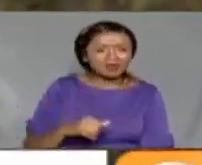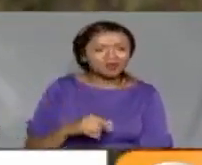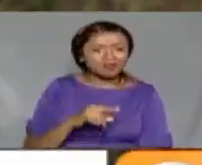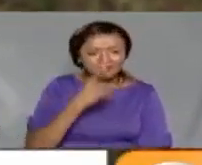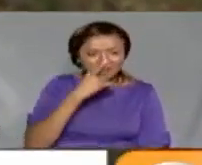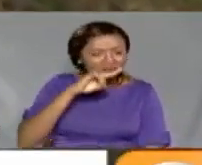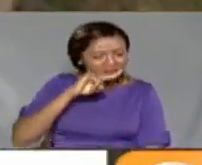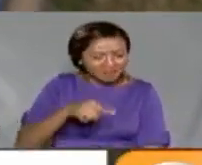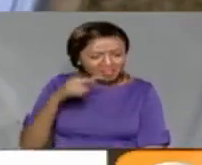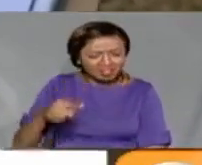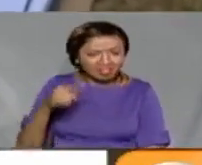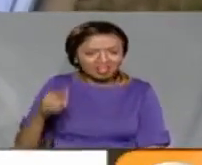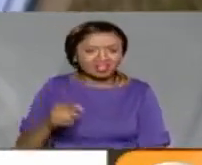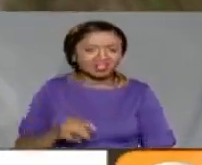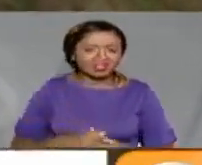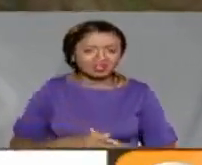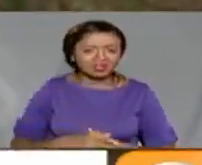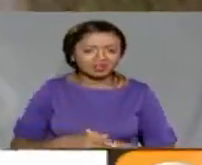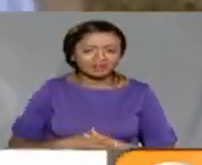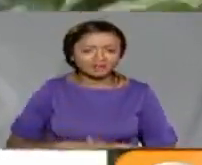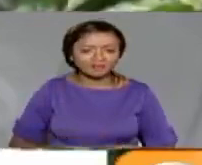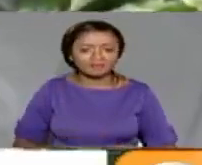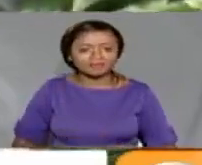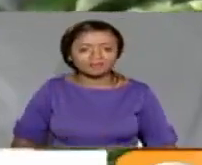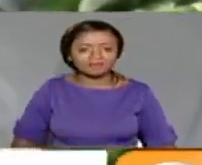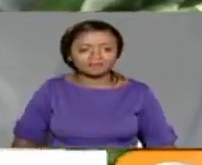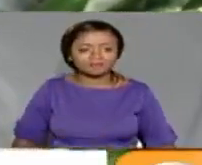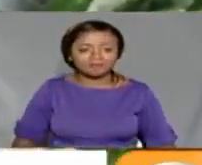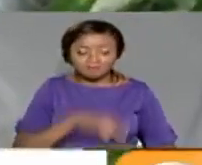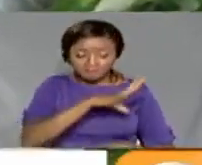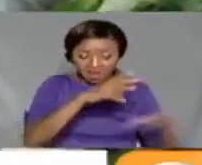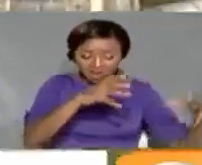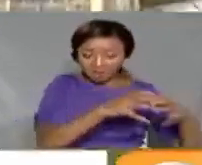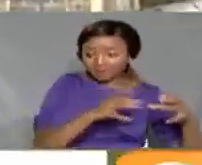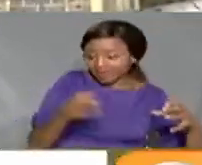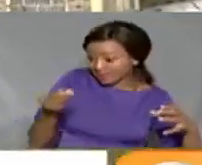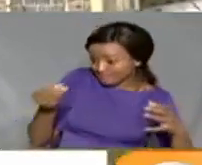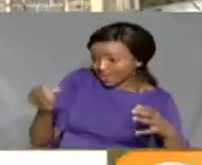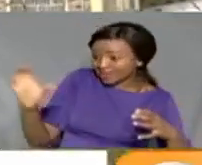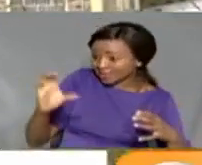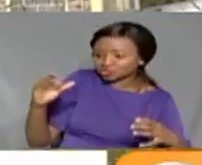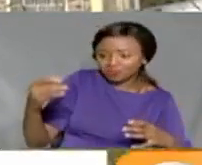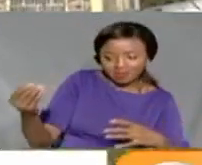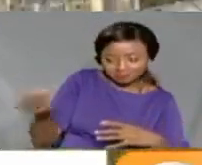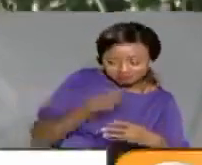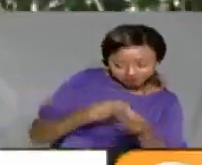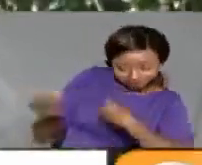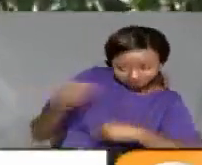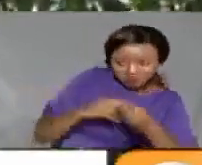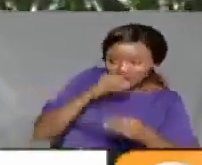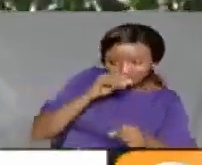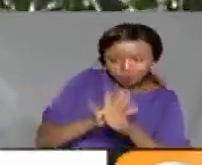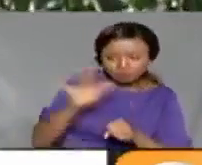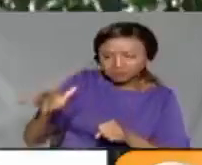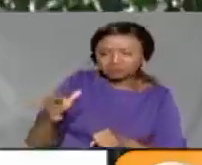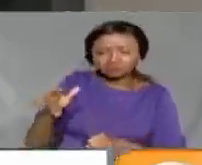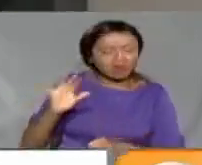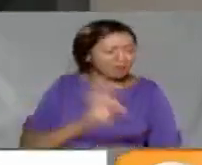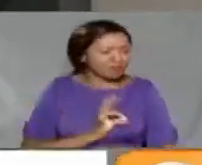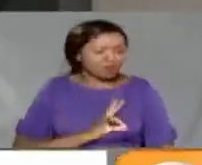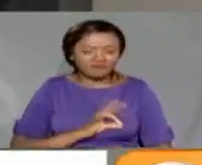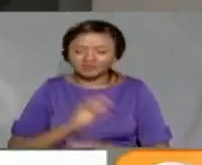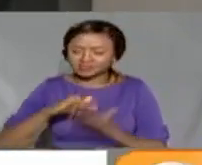of millions of shillings to billions. The company took money from clients promising hefty returns from leased greenhouses that did